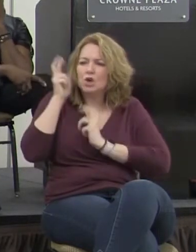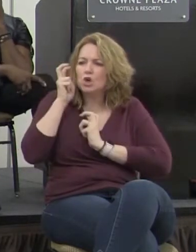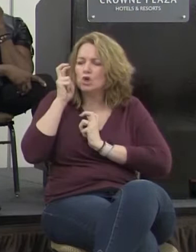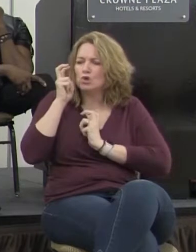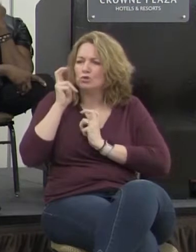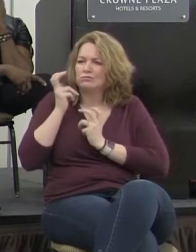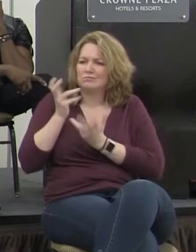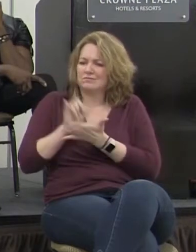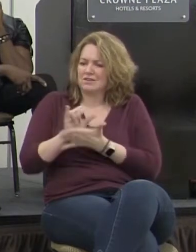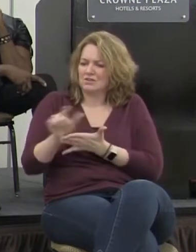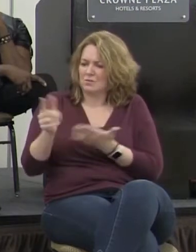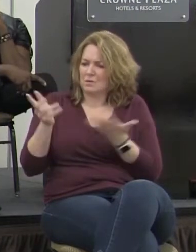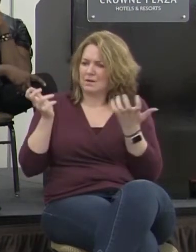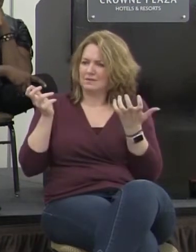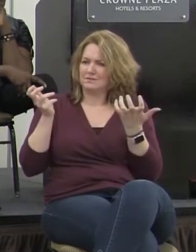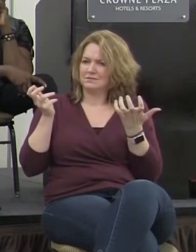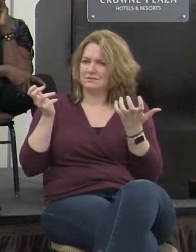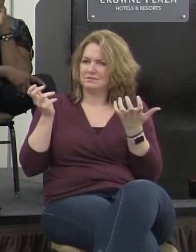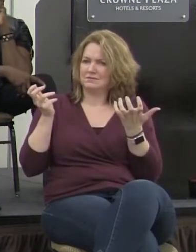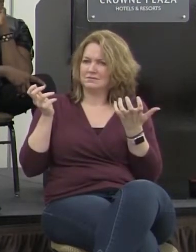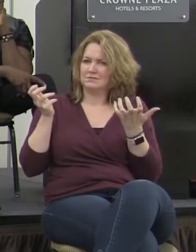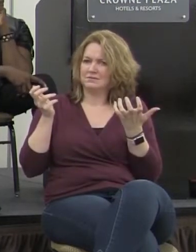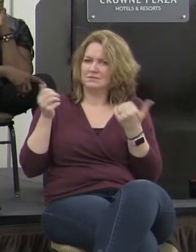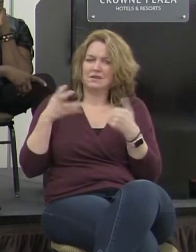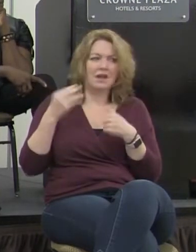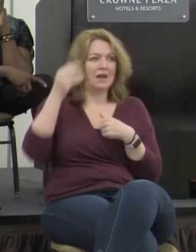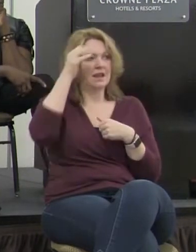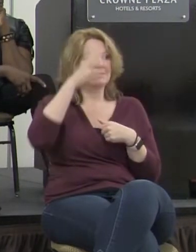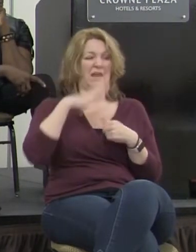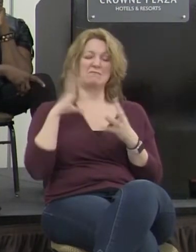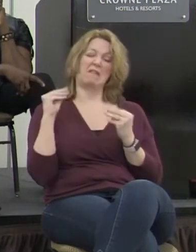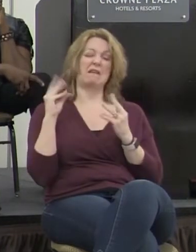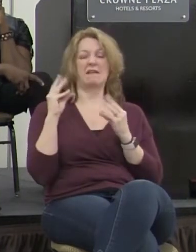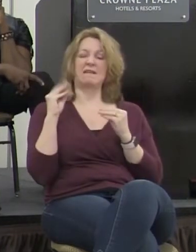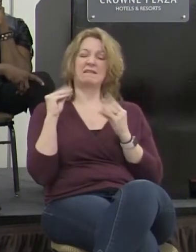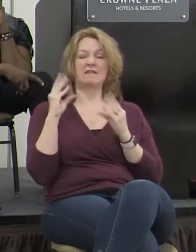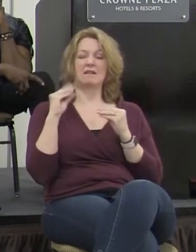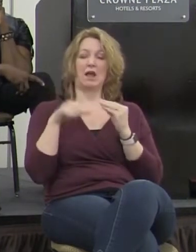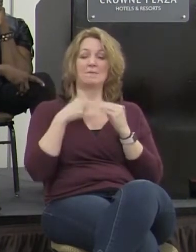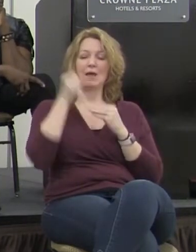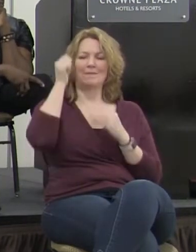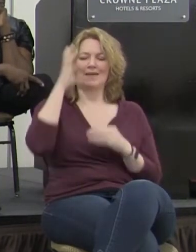happens. And a gentleman just kept talking about men.